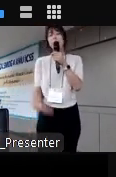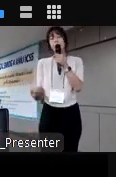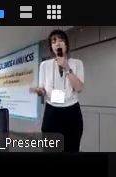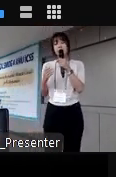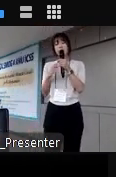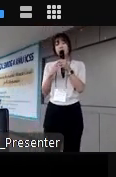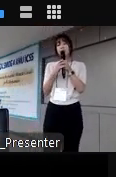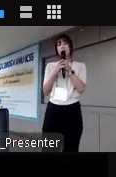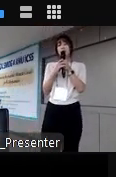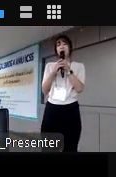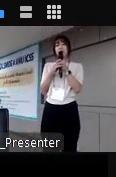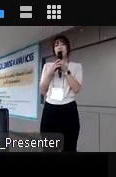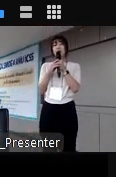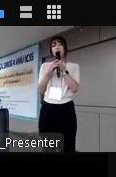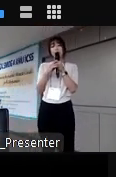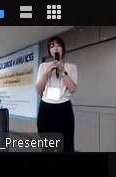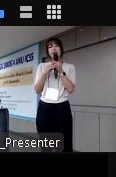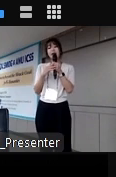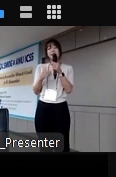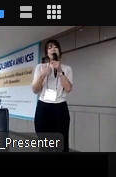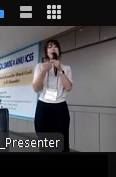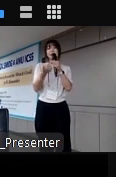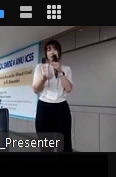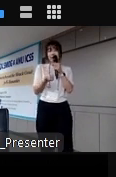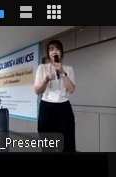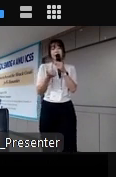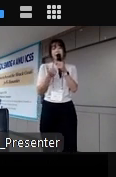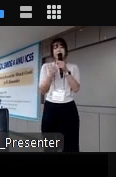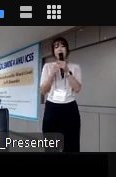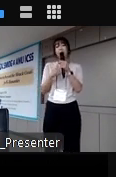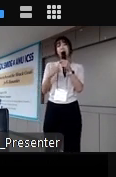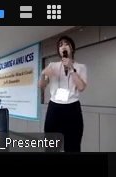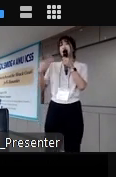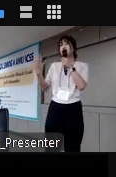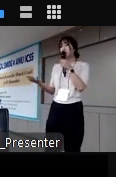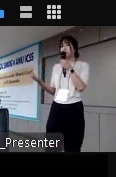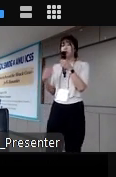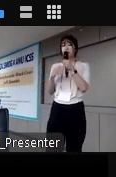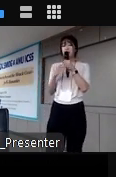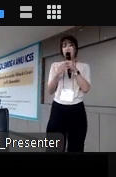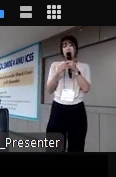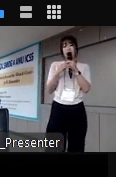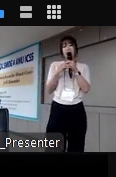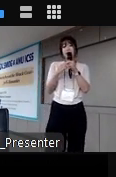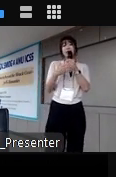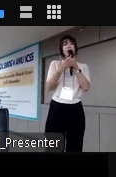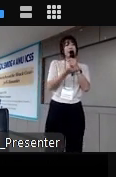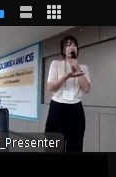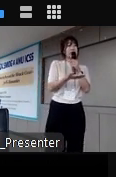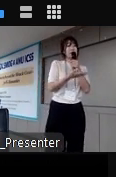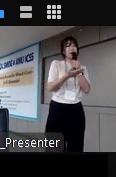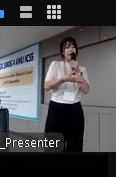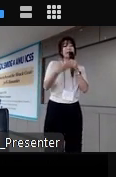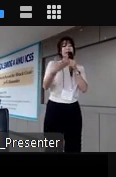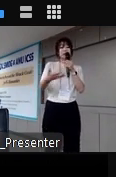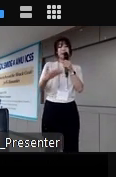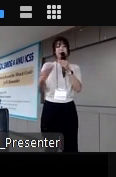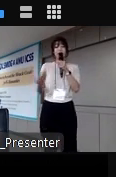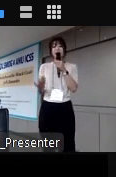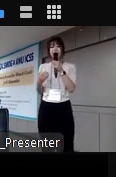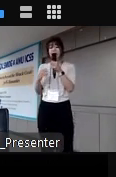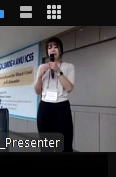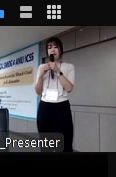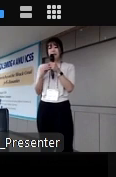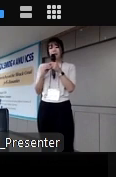The implication of locus marking on verbs is that it's not syntactic agreement because it's optional. It's not random, it has some